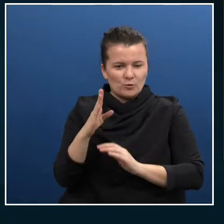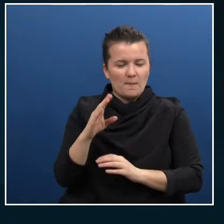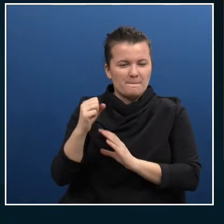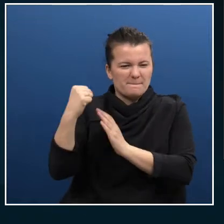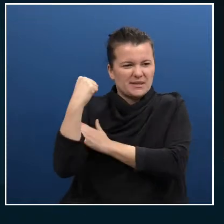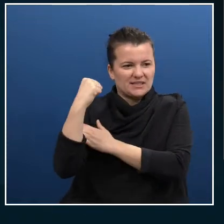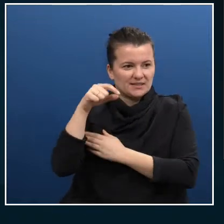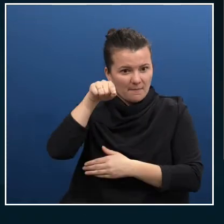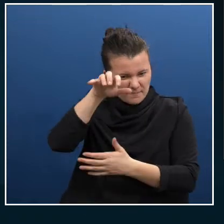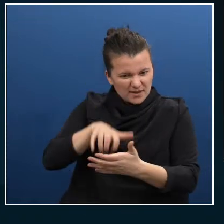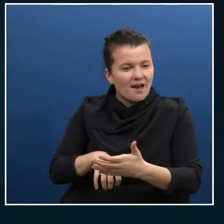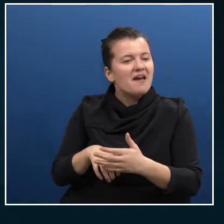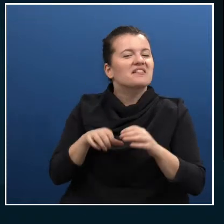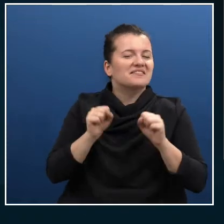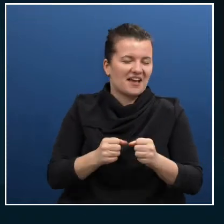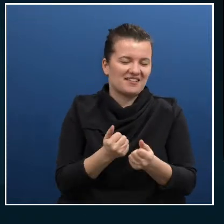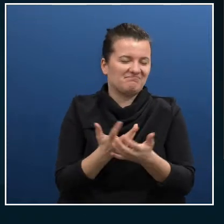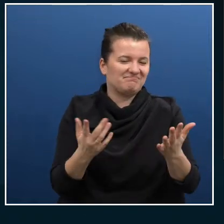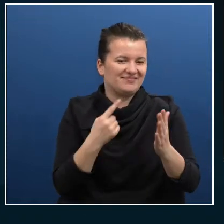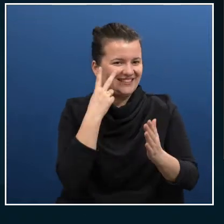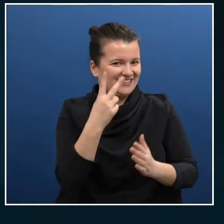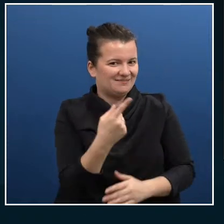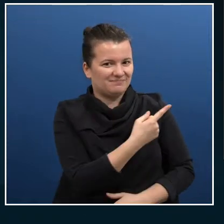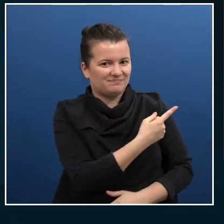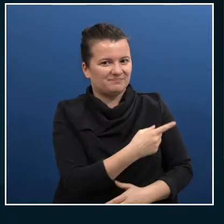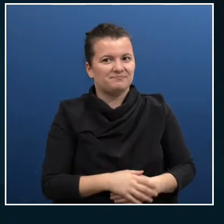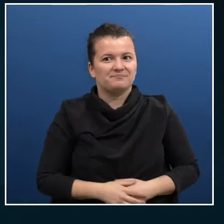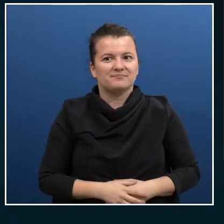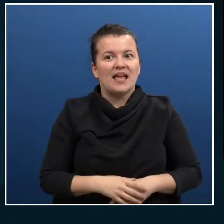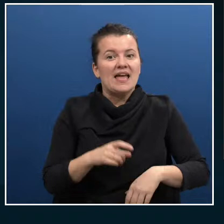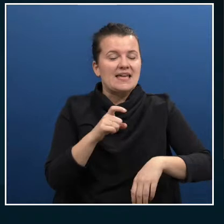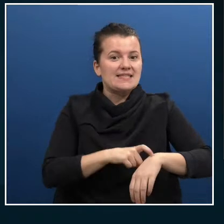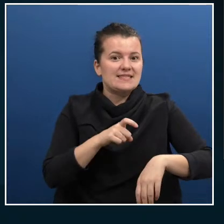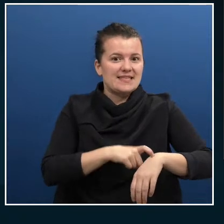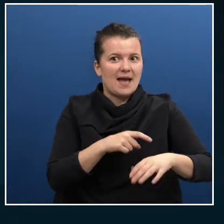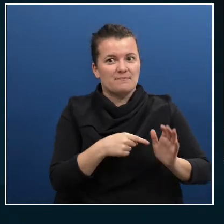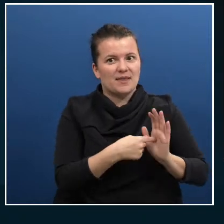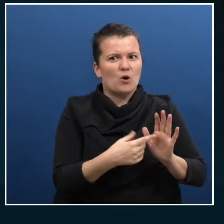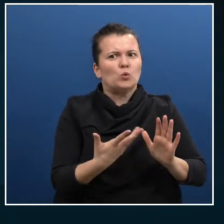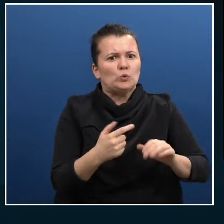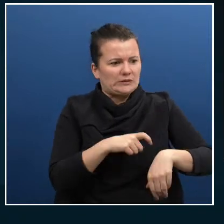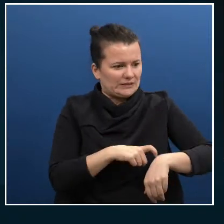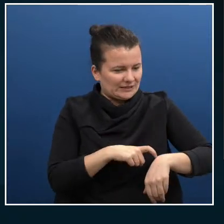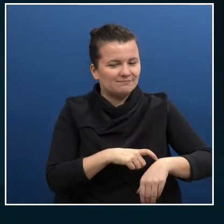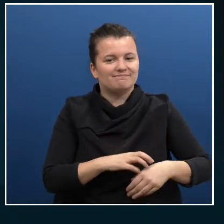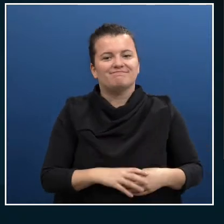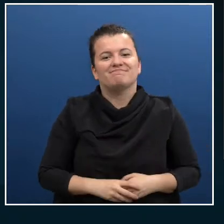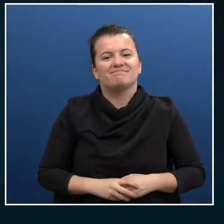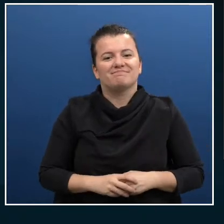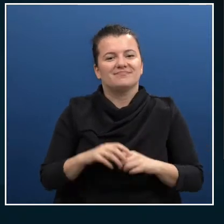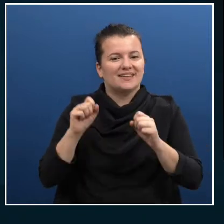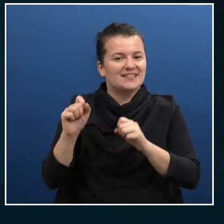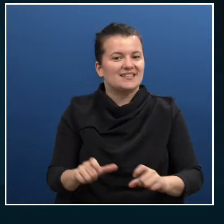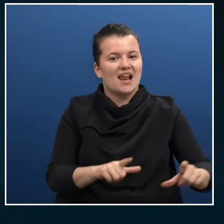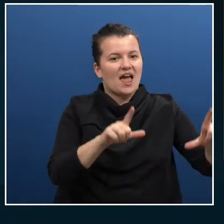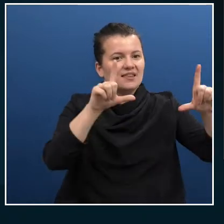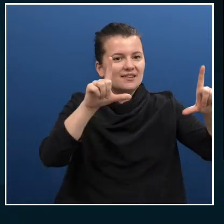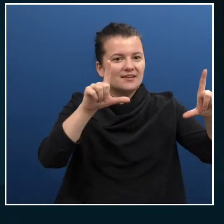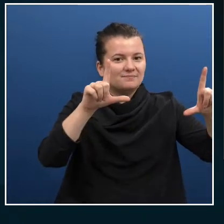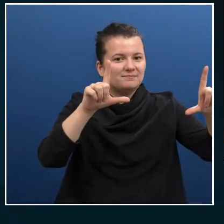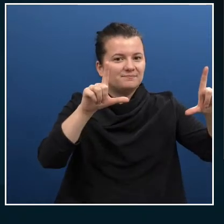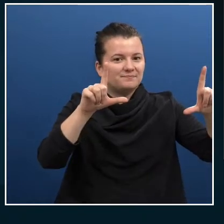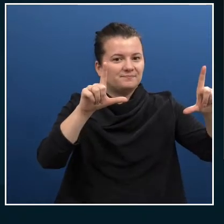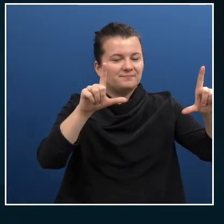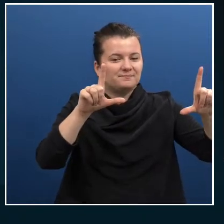So I think enough demos looking at the time. So let me switch back to the slide deck so we can provide